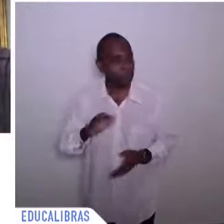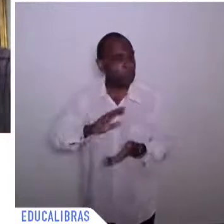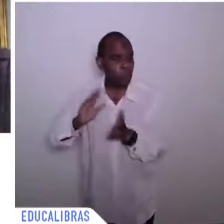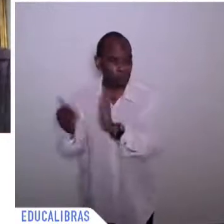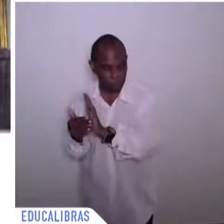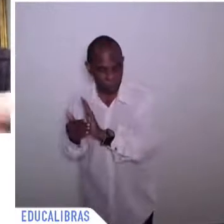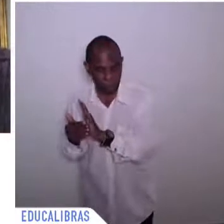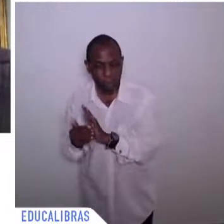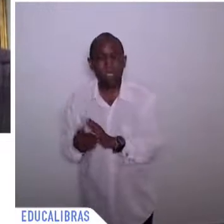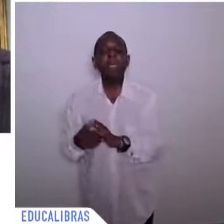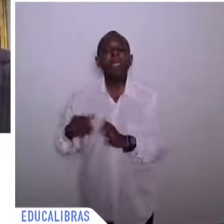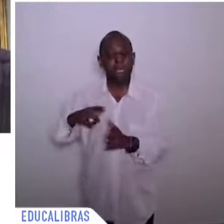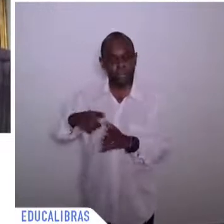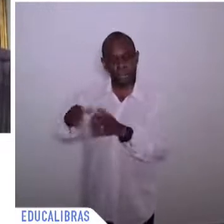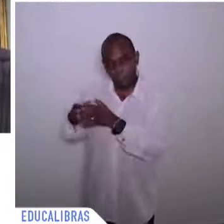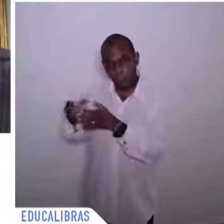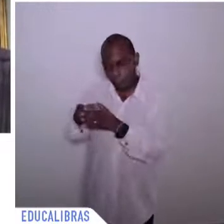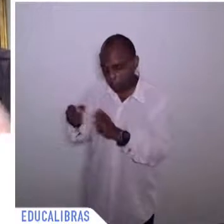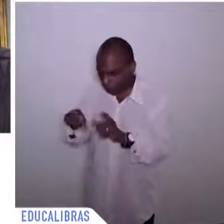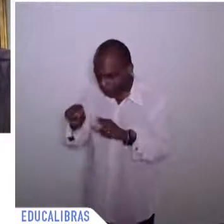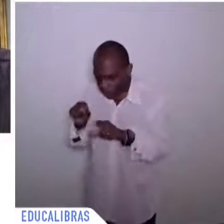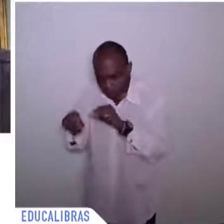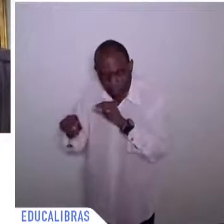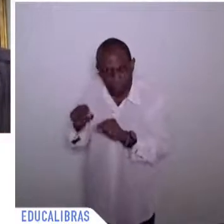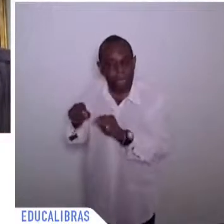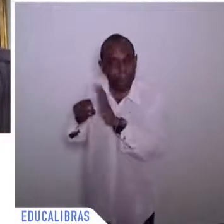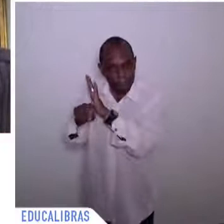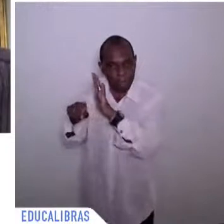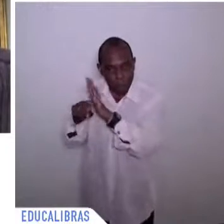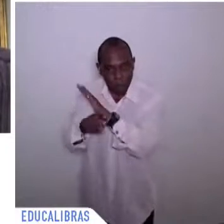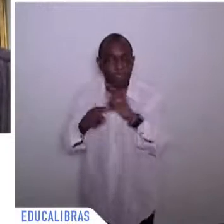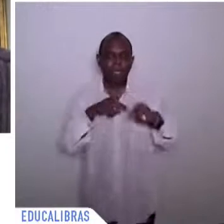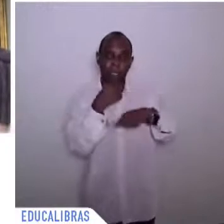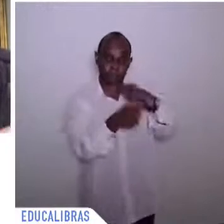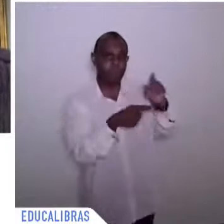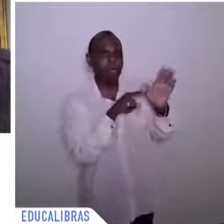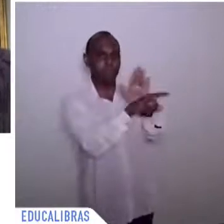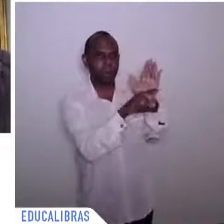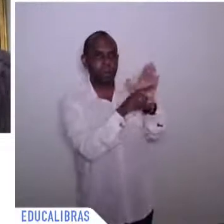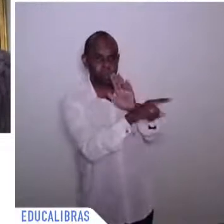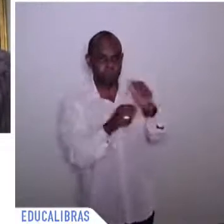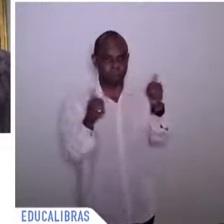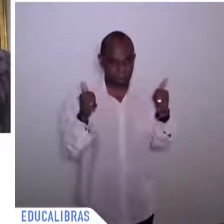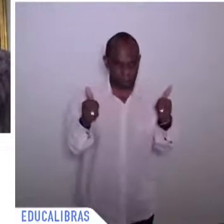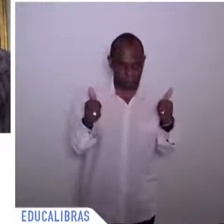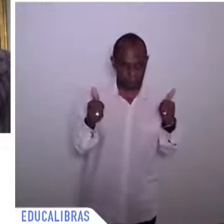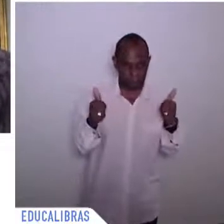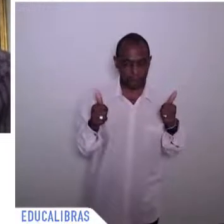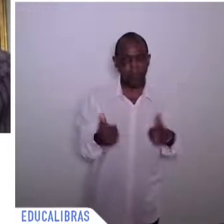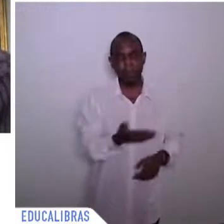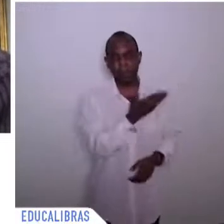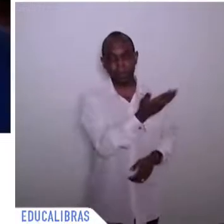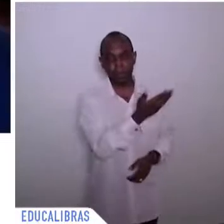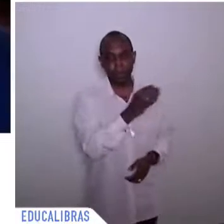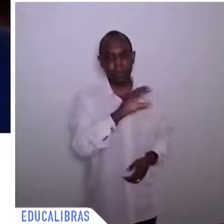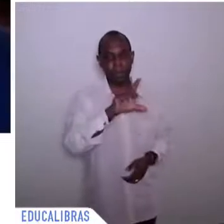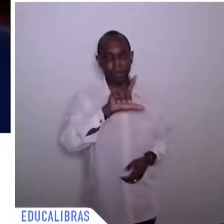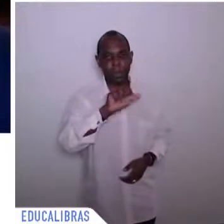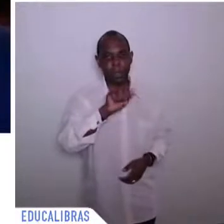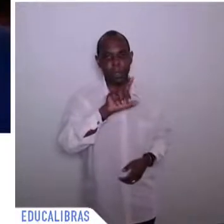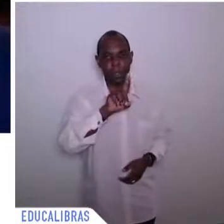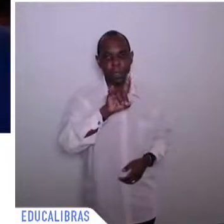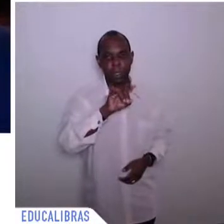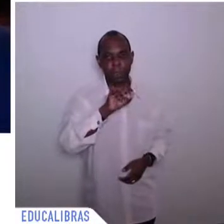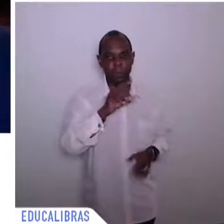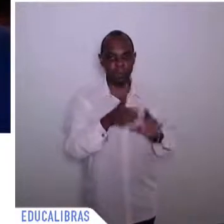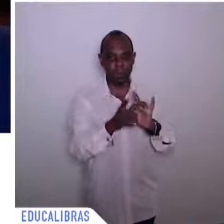in the comment section on Twitter and on Facebook and on YouTube, and then we are going to answer some of the questions at